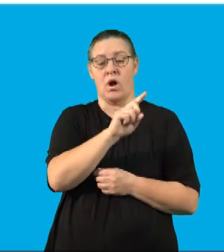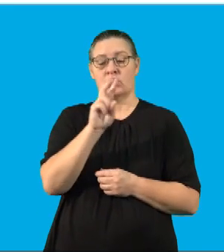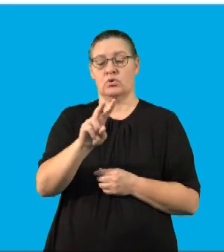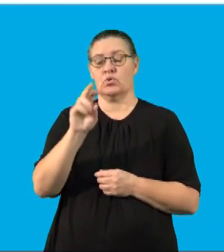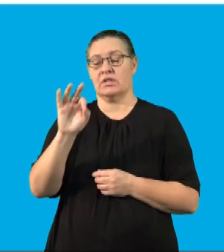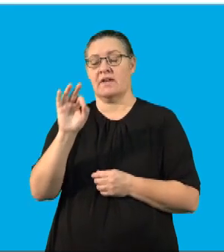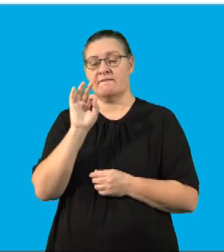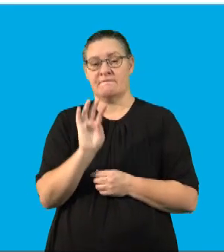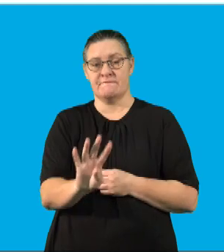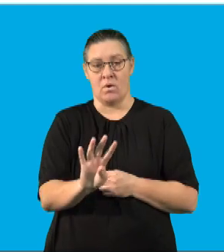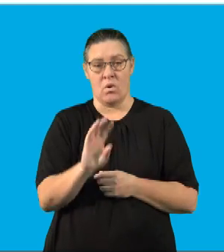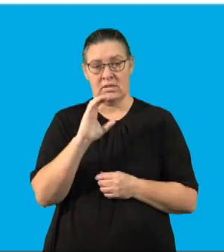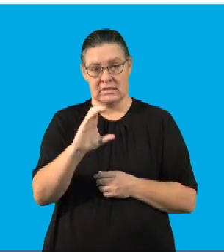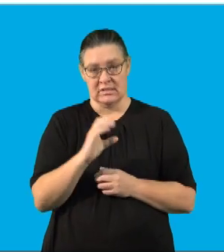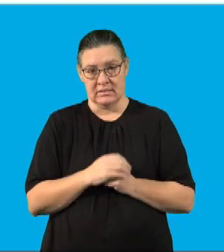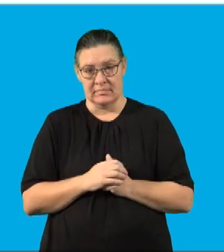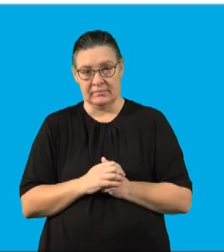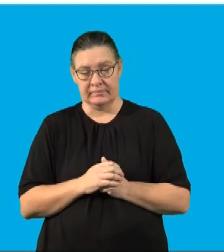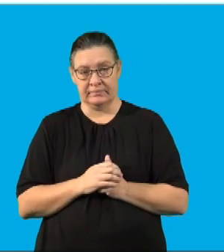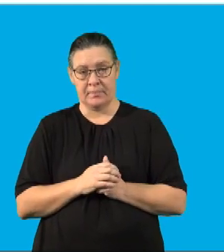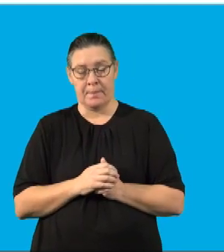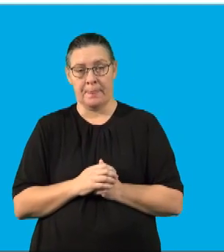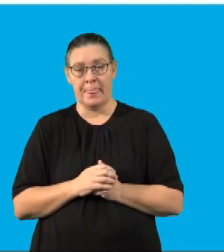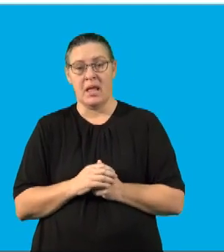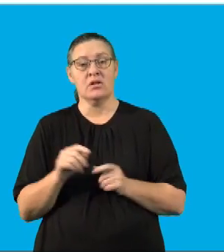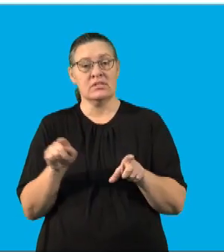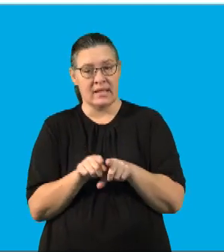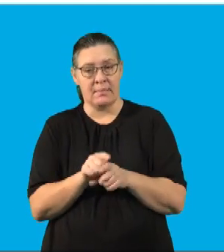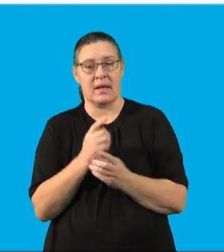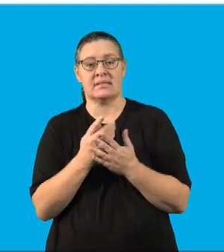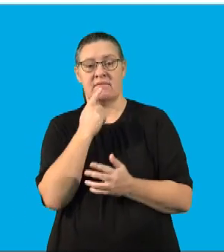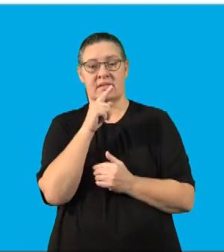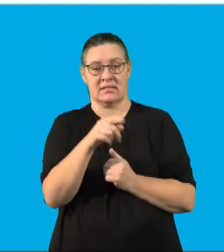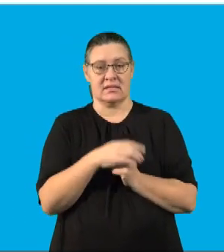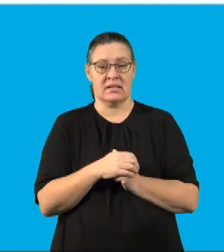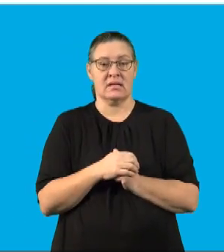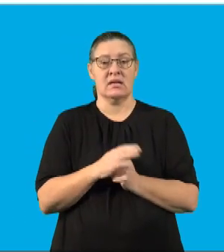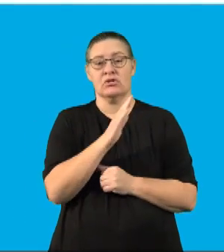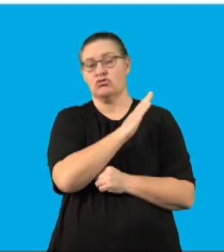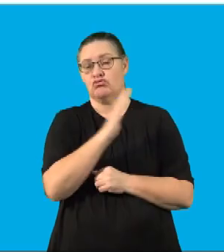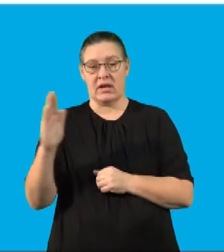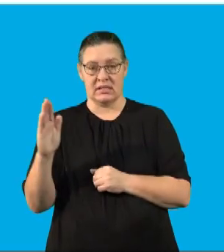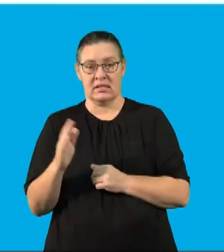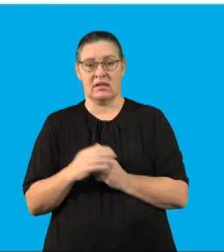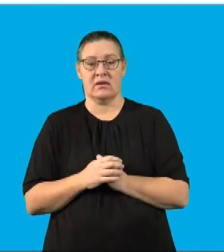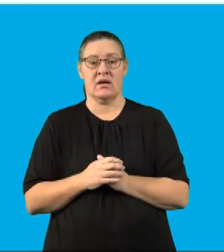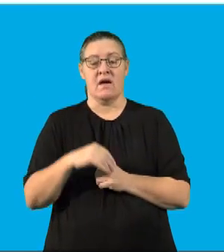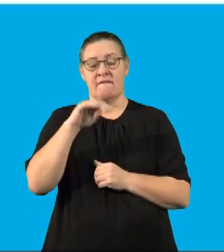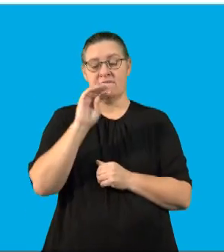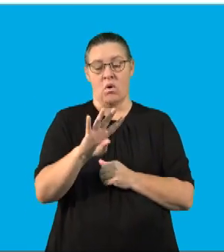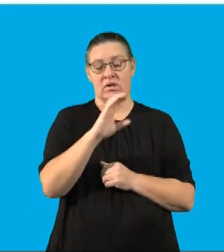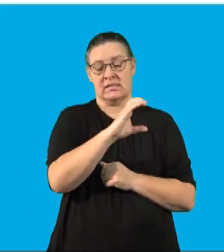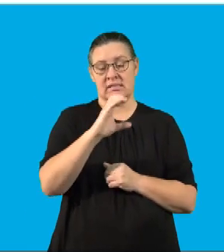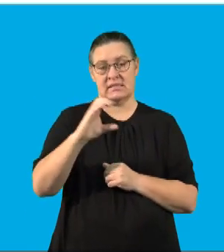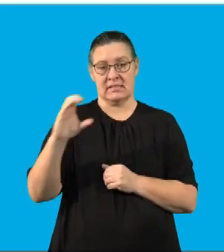has 1, 2, 3, 4 carbons. Now the same one can be said about this. It's a straight chain that